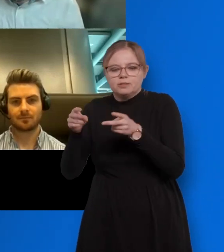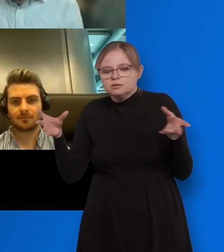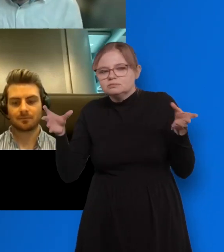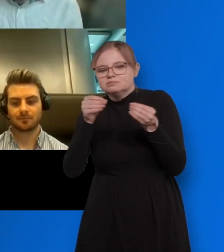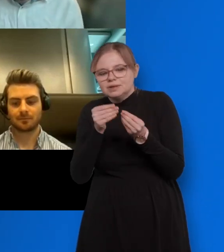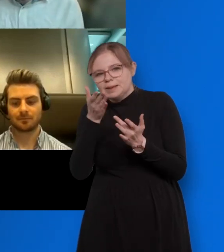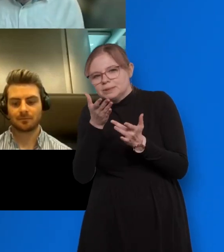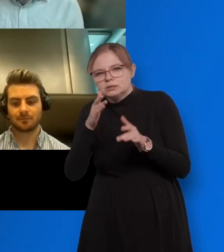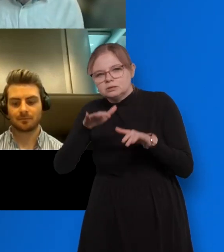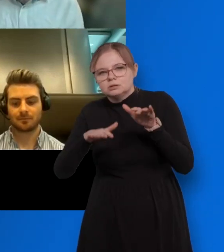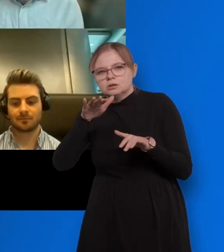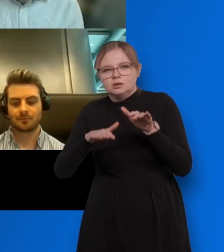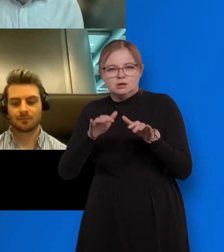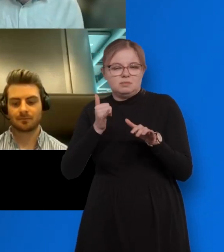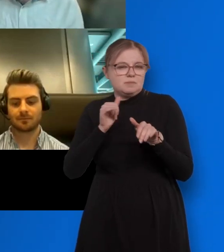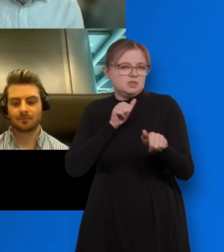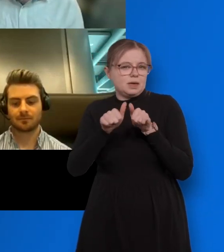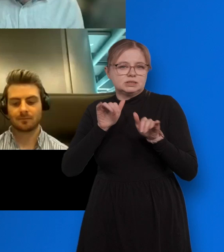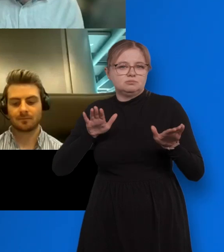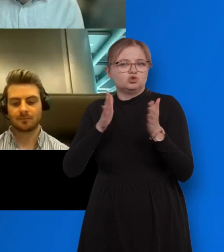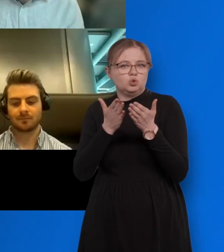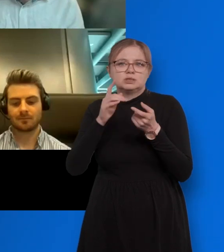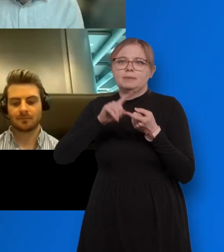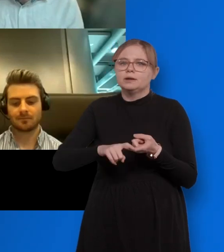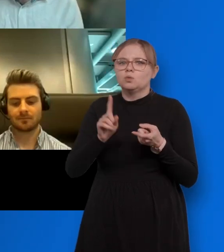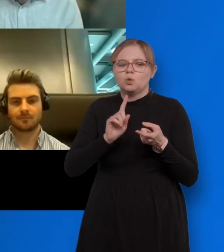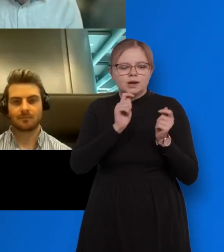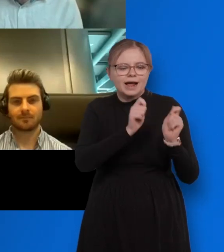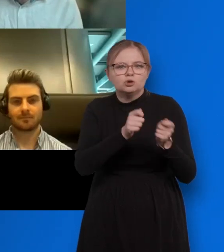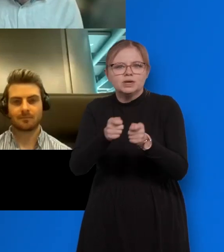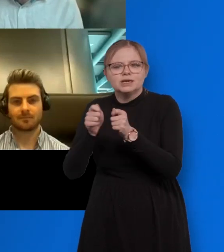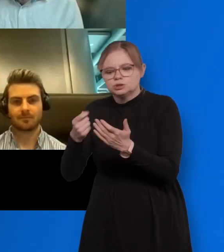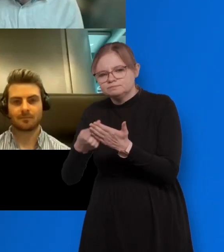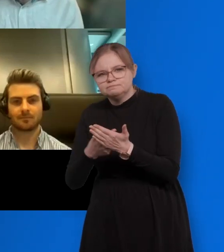depending on the type of allocation you're trying to do.